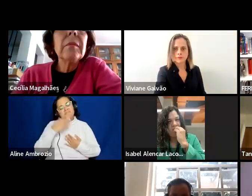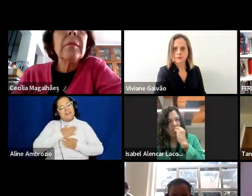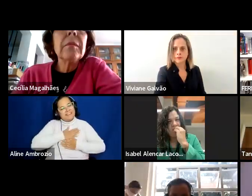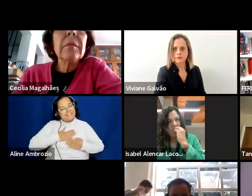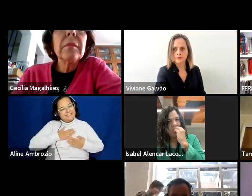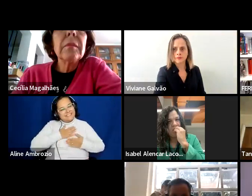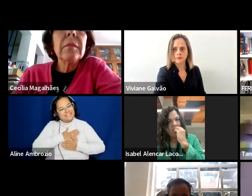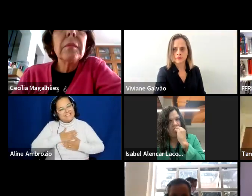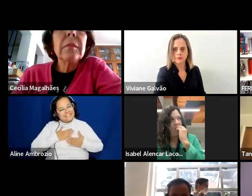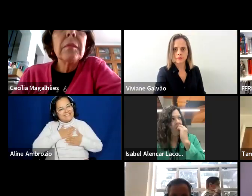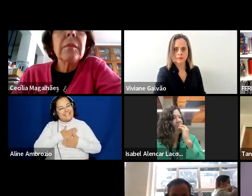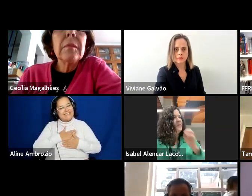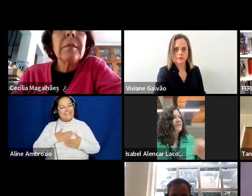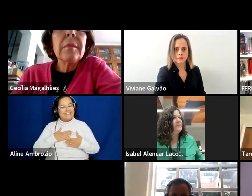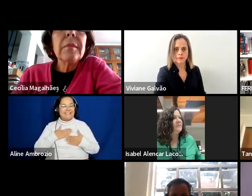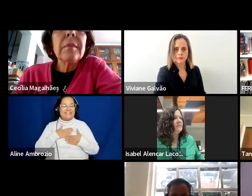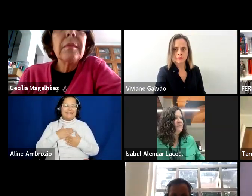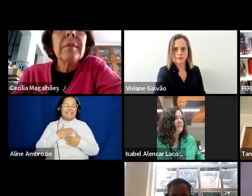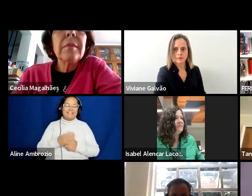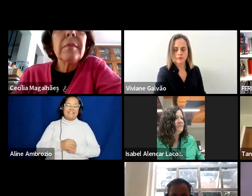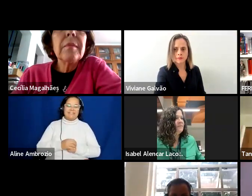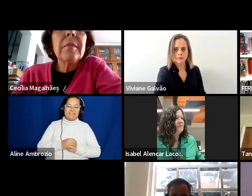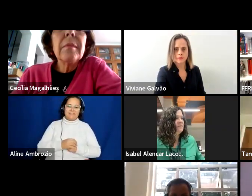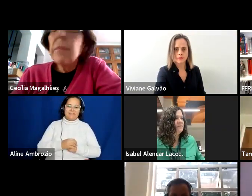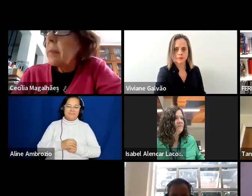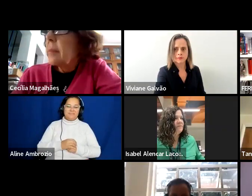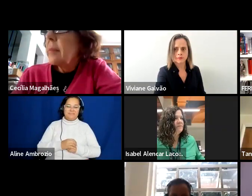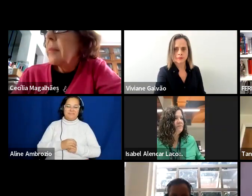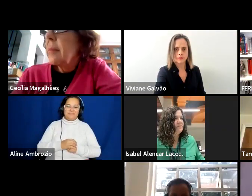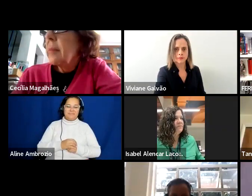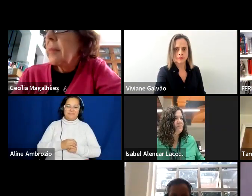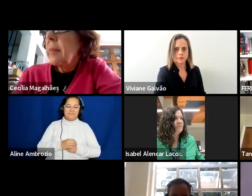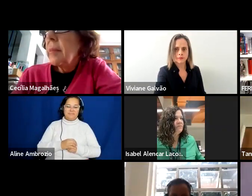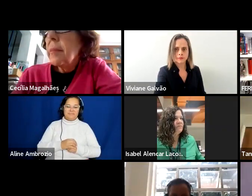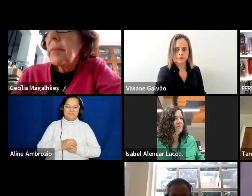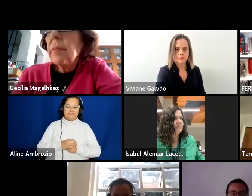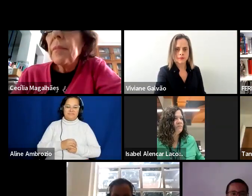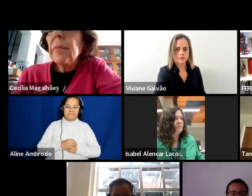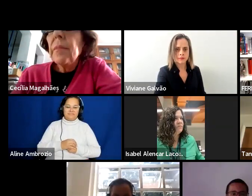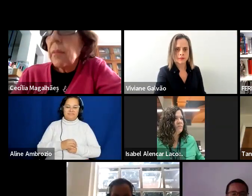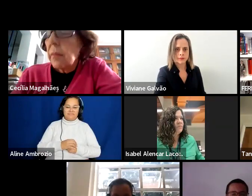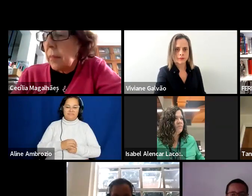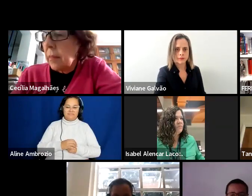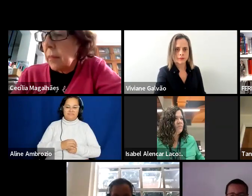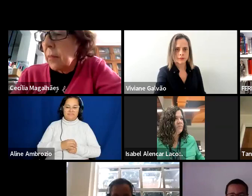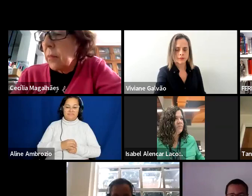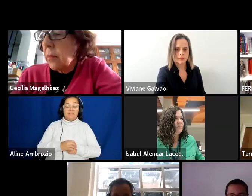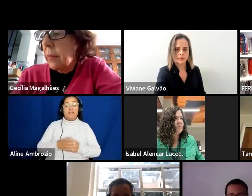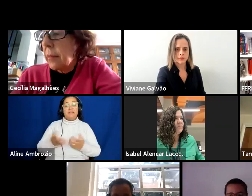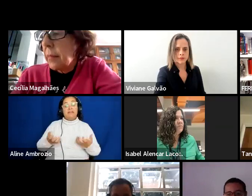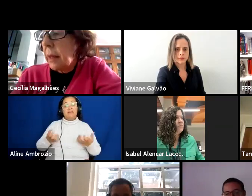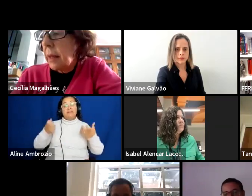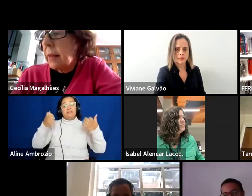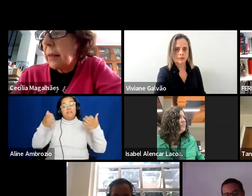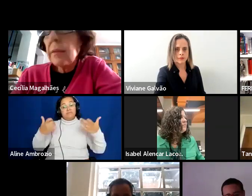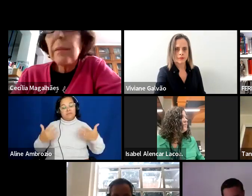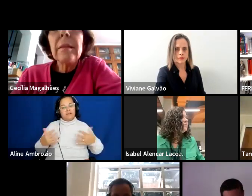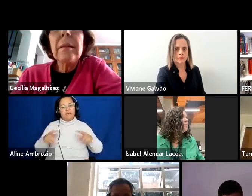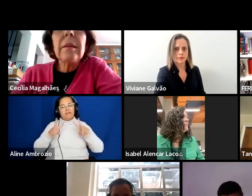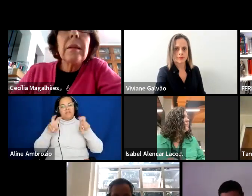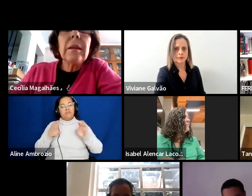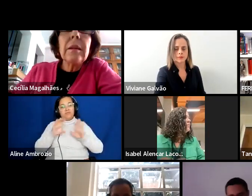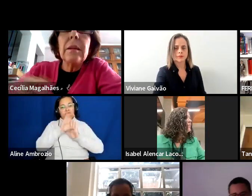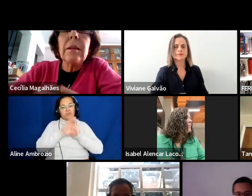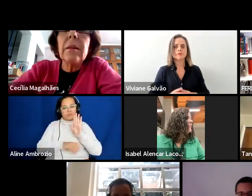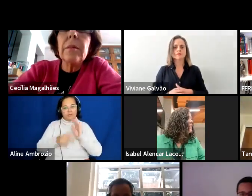thank you. I'd like to tell you something about our new curriculum in Brazil. Uh-huh.